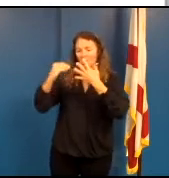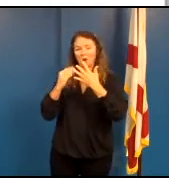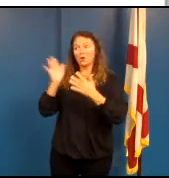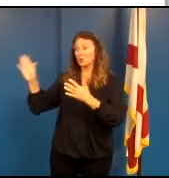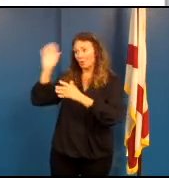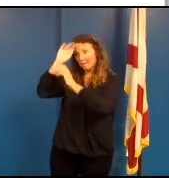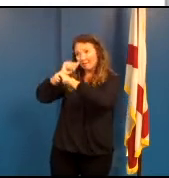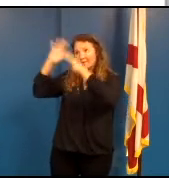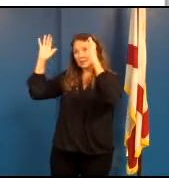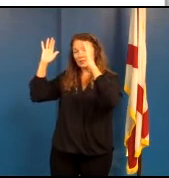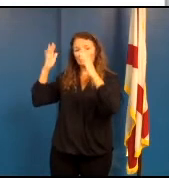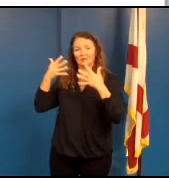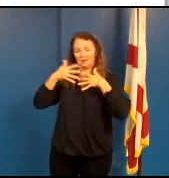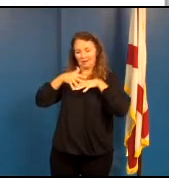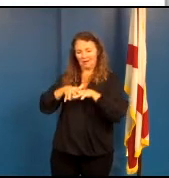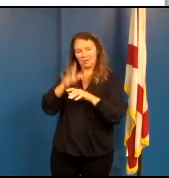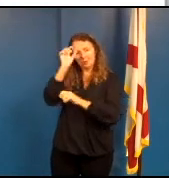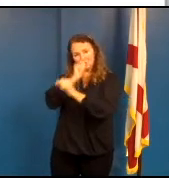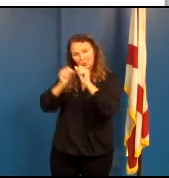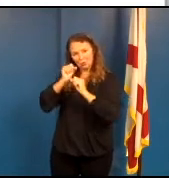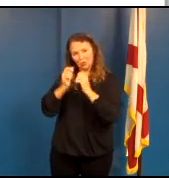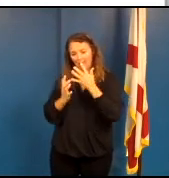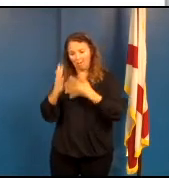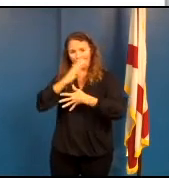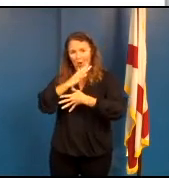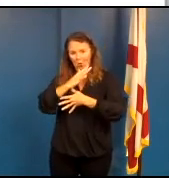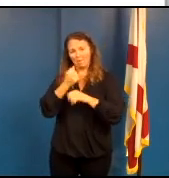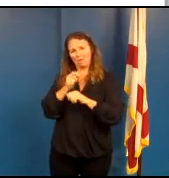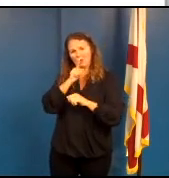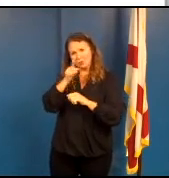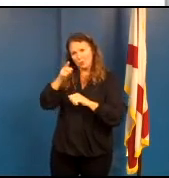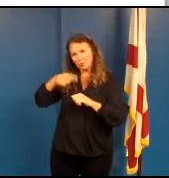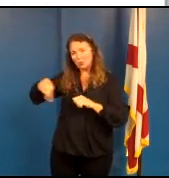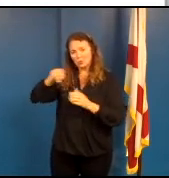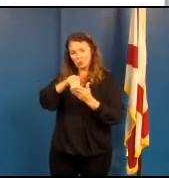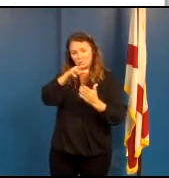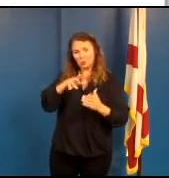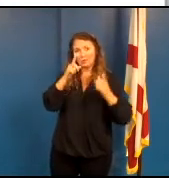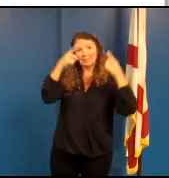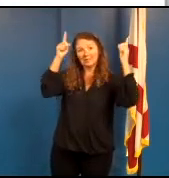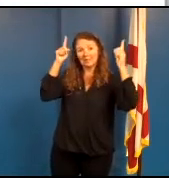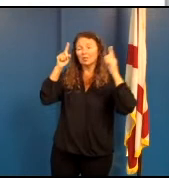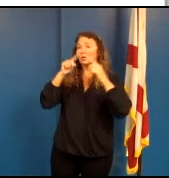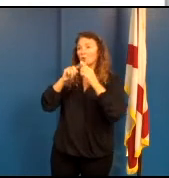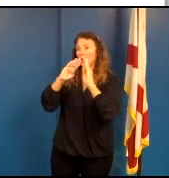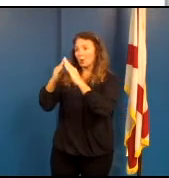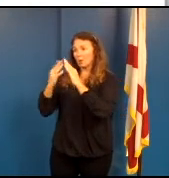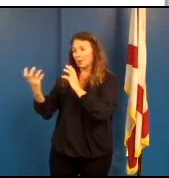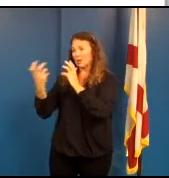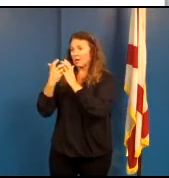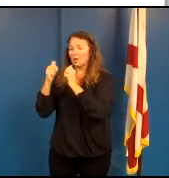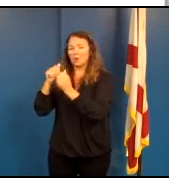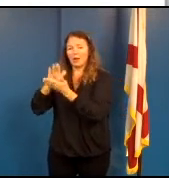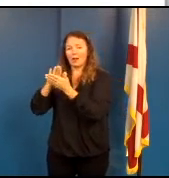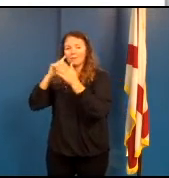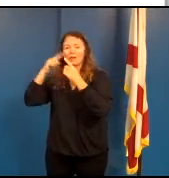board, align the strategic priorities to student success, to community engagement, to